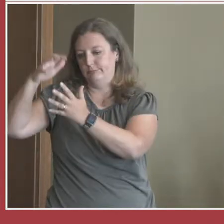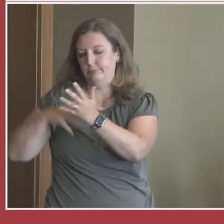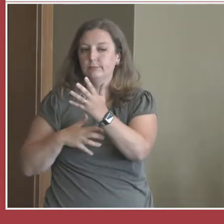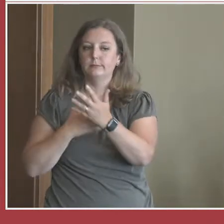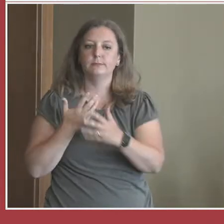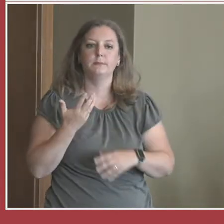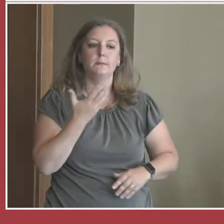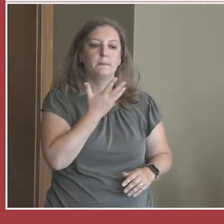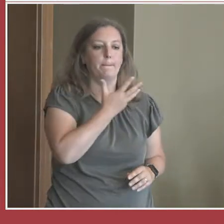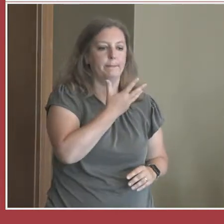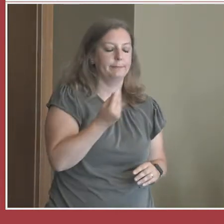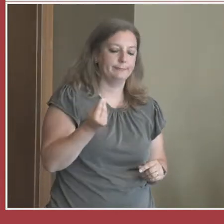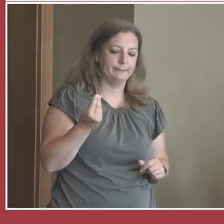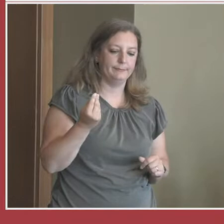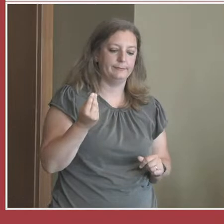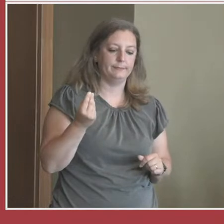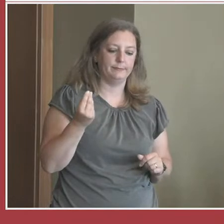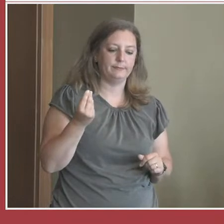had. And